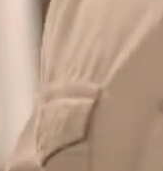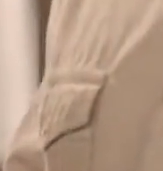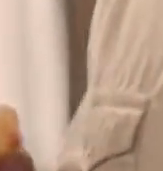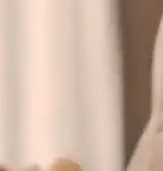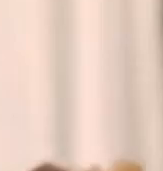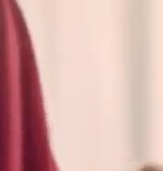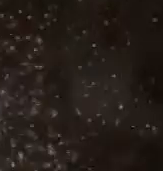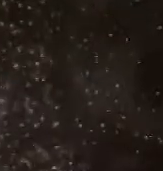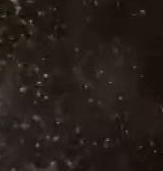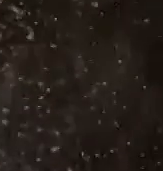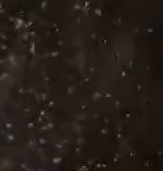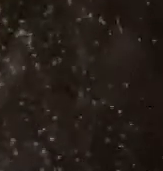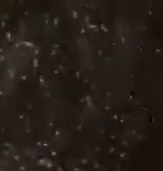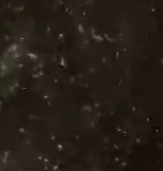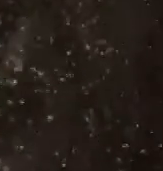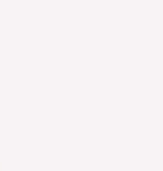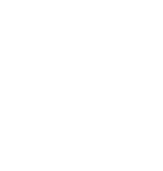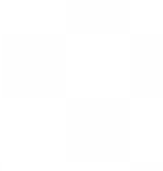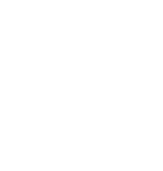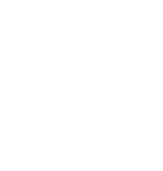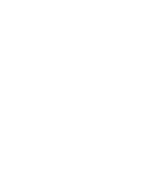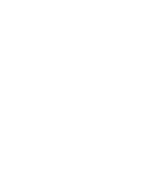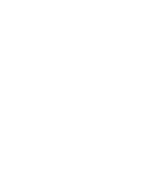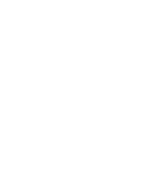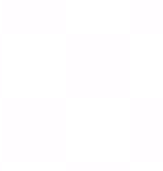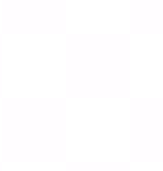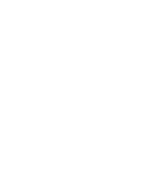Coca-Cola. Taste the simple joys.